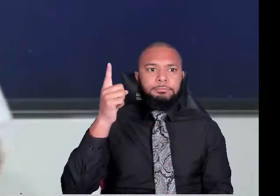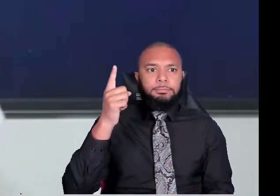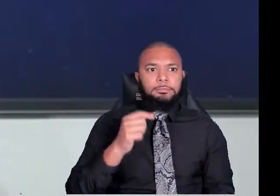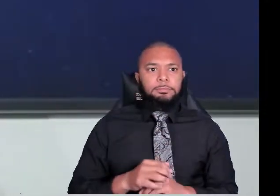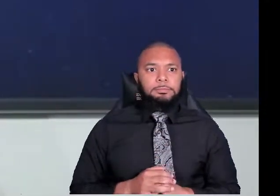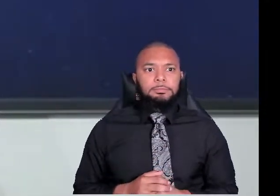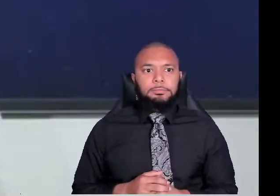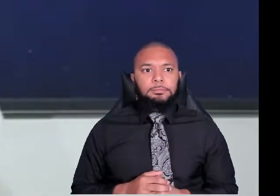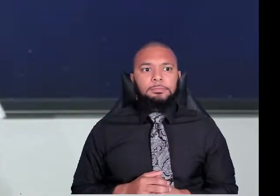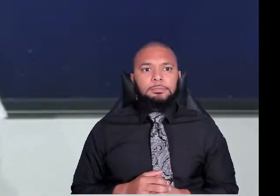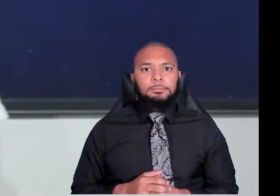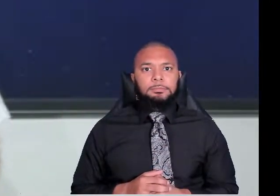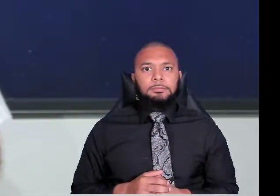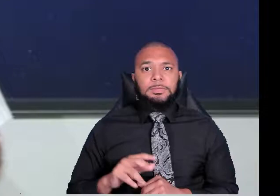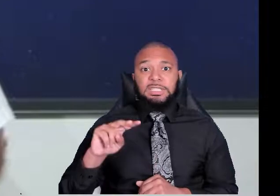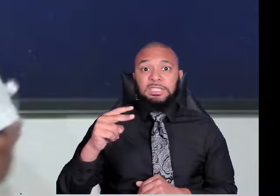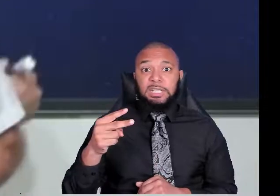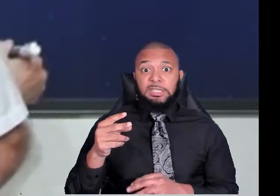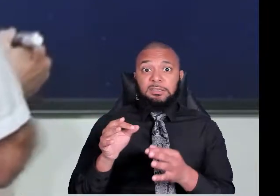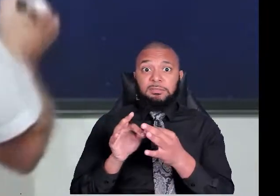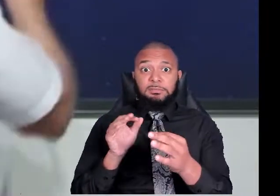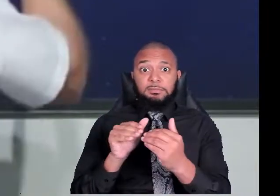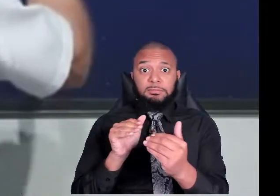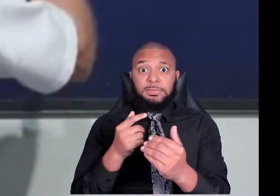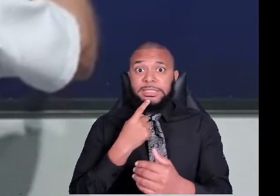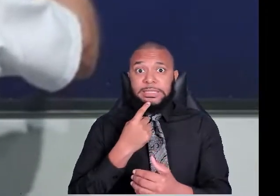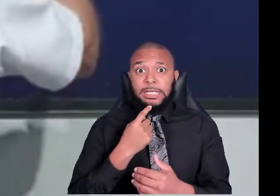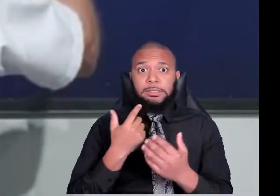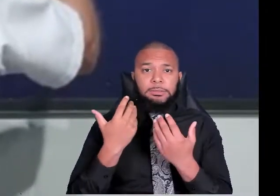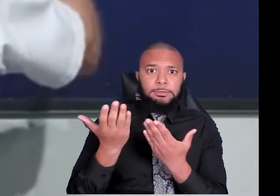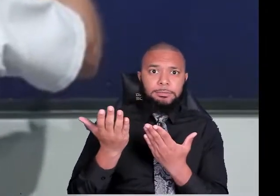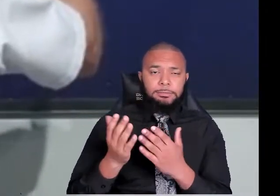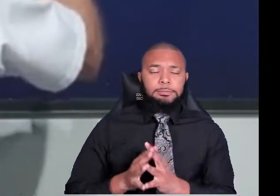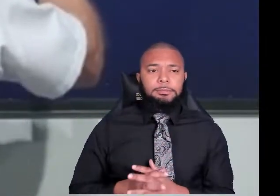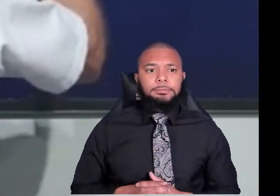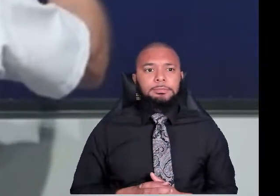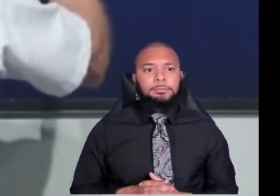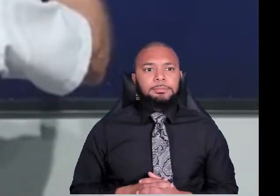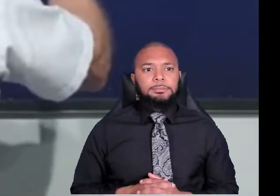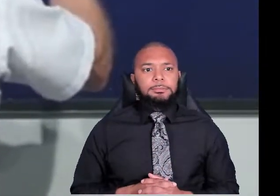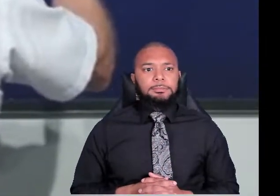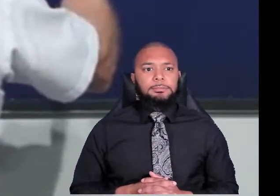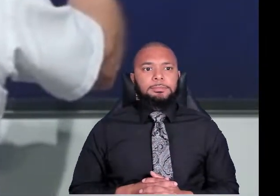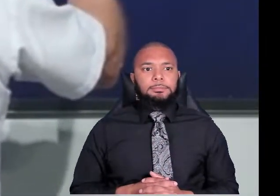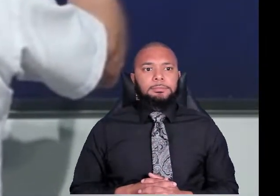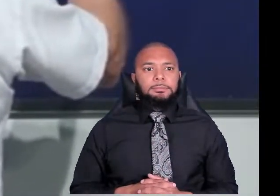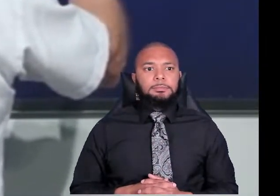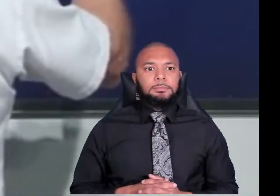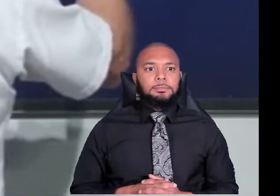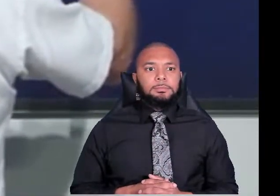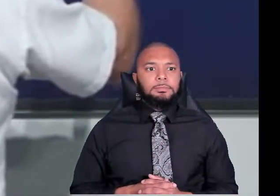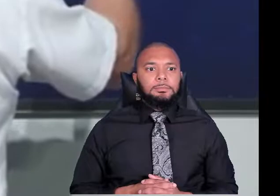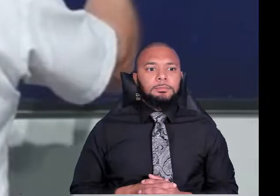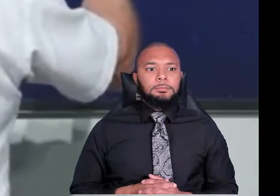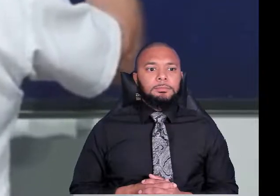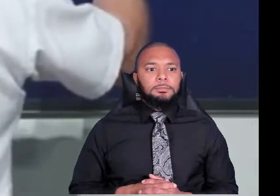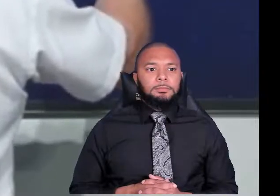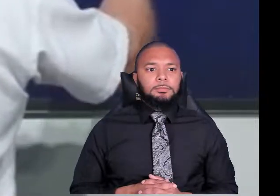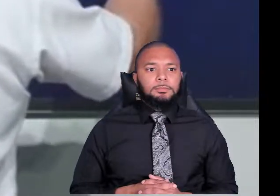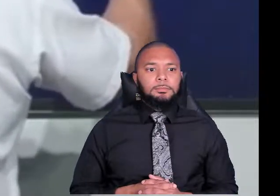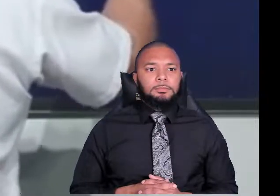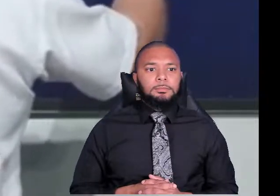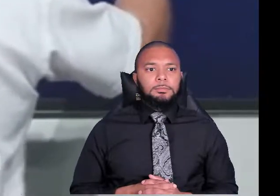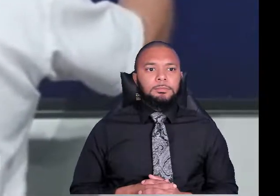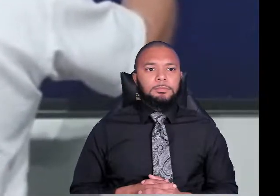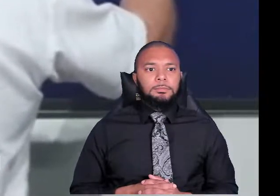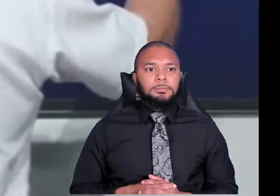7. And my second line is 4x minus